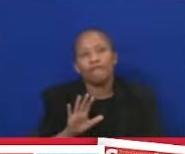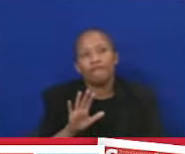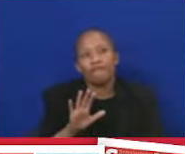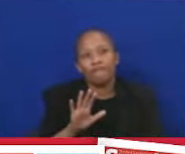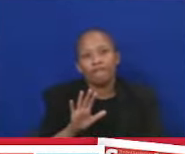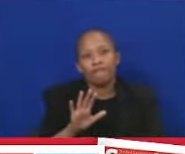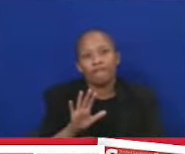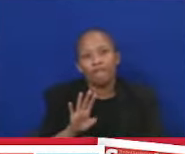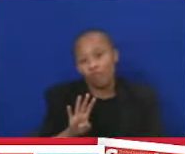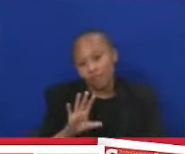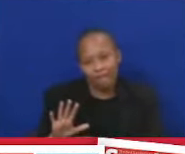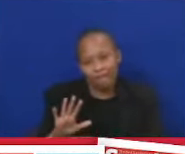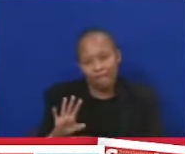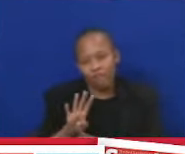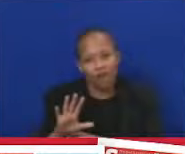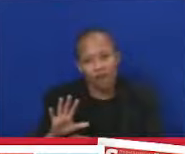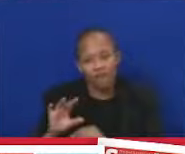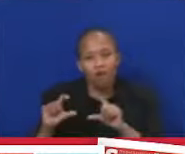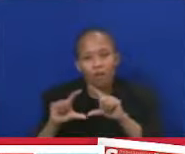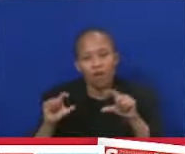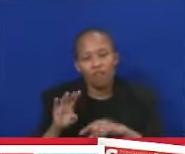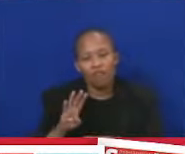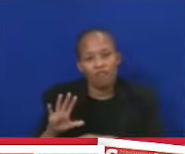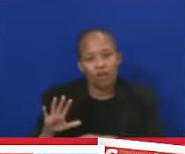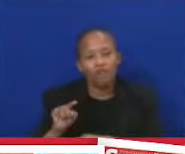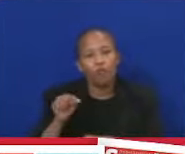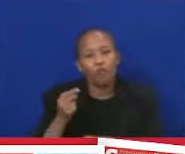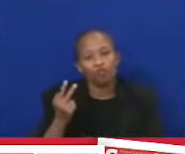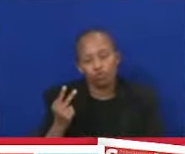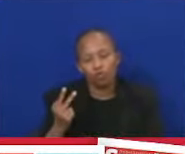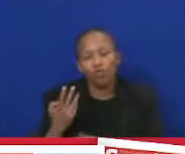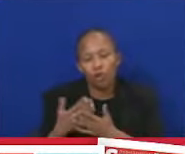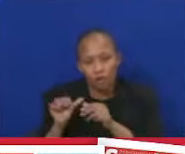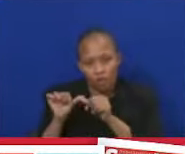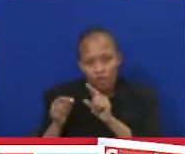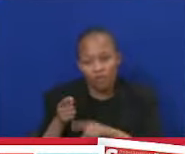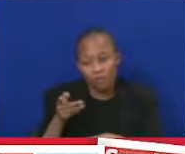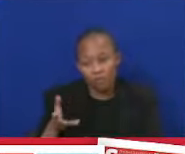45, paragraph 45.2. Thank you.